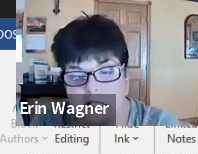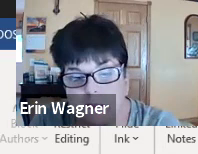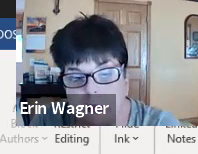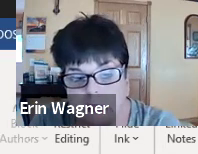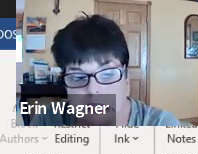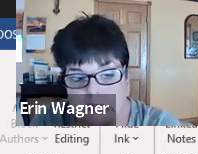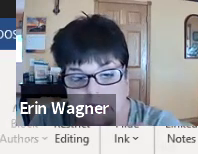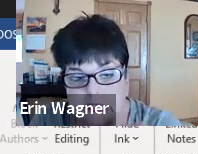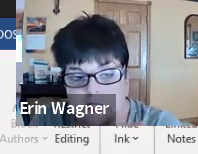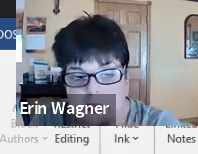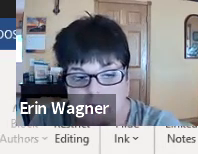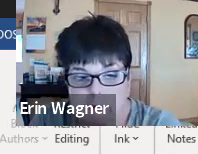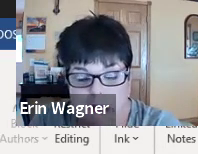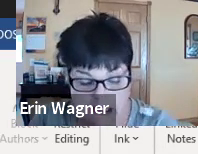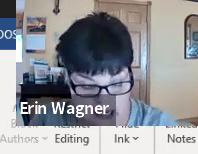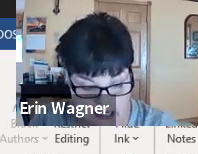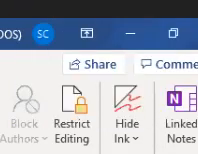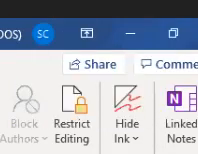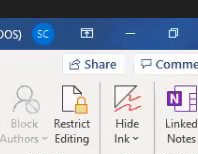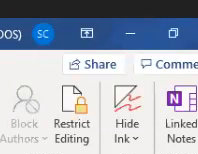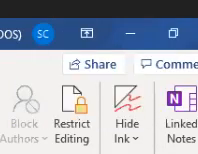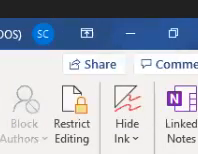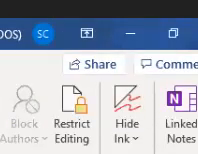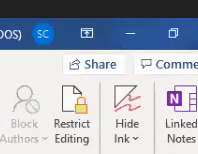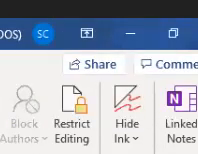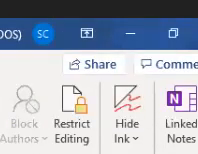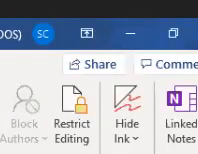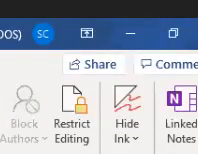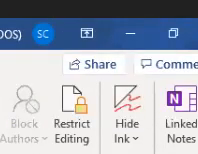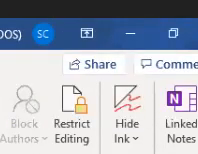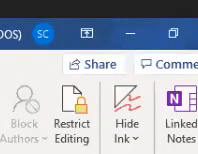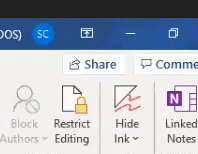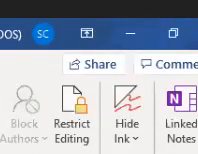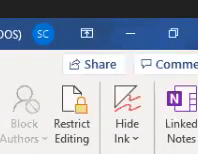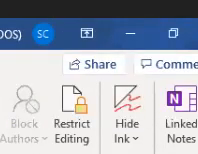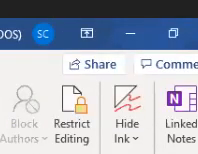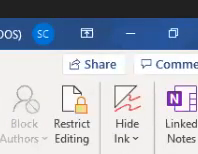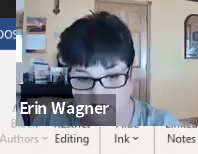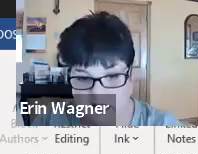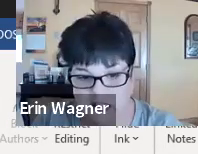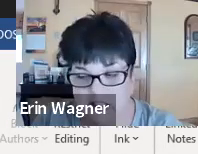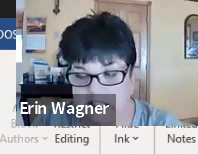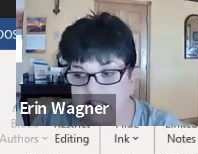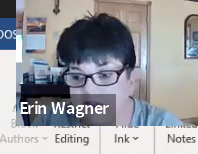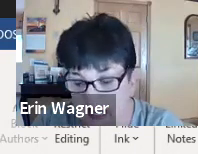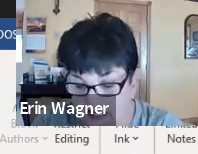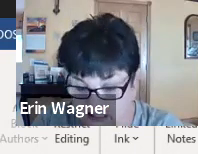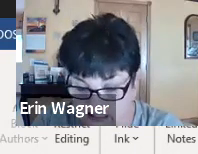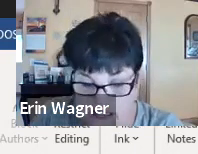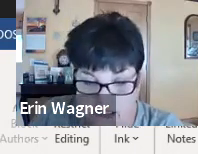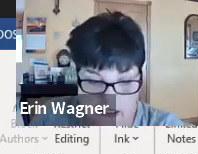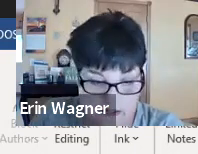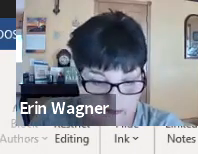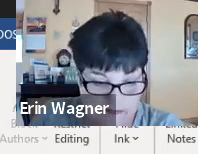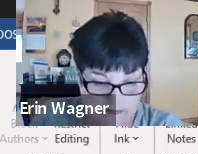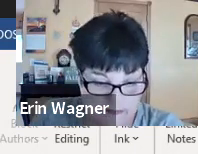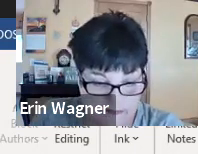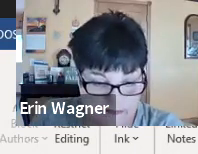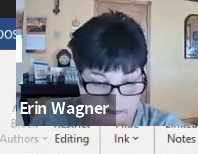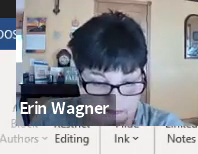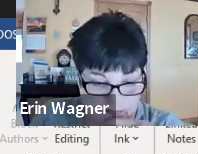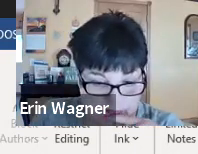to organize the public hearings, because I didn't see where that was clearly defined in